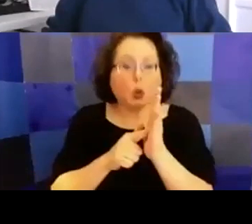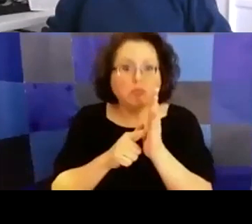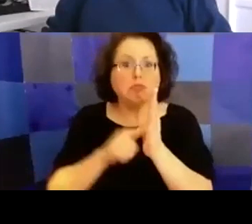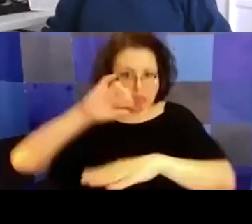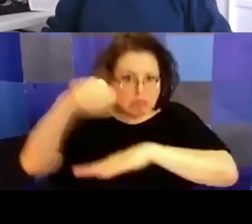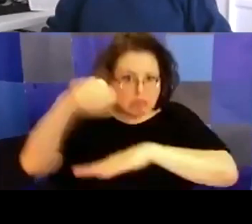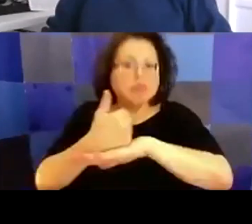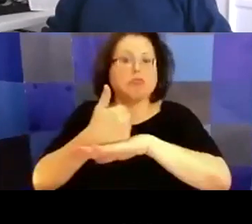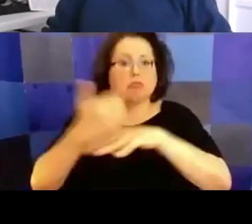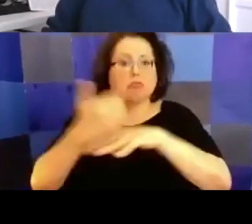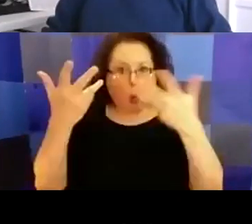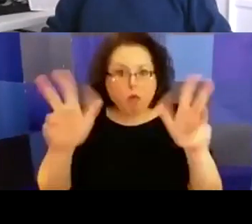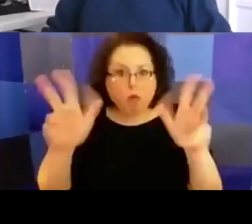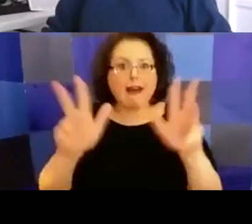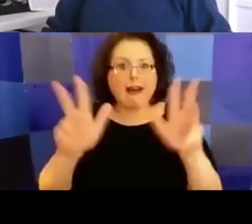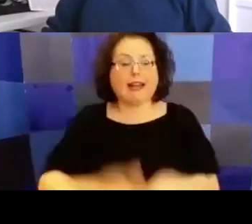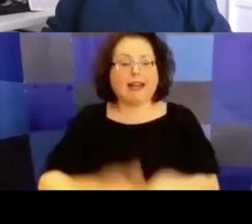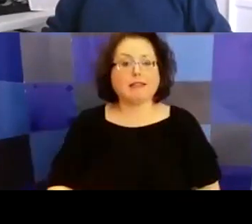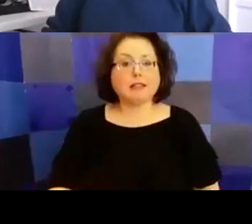set.